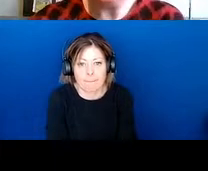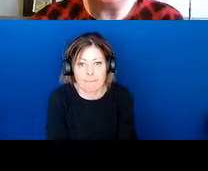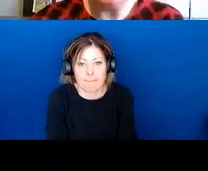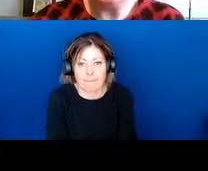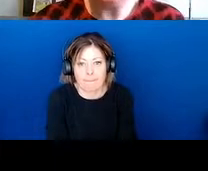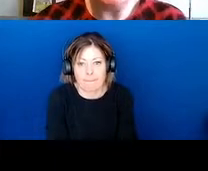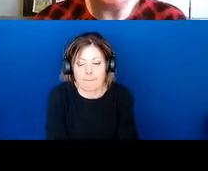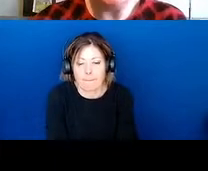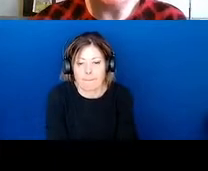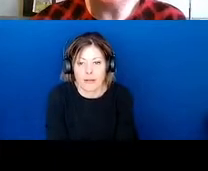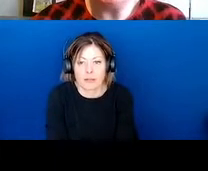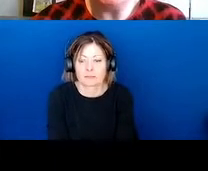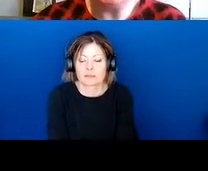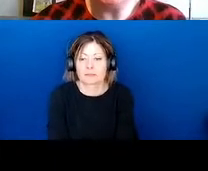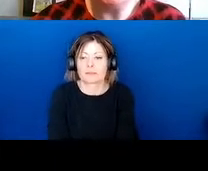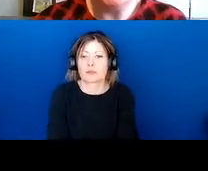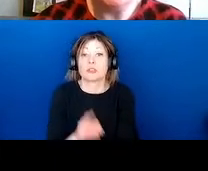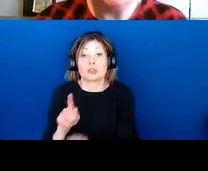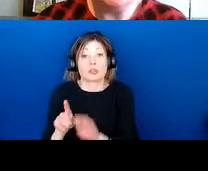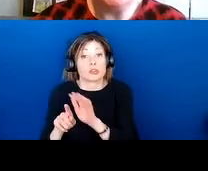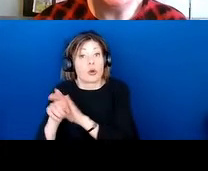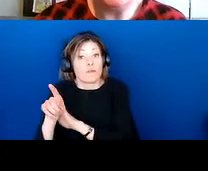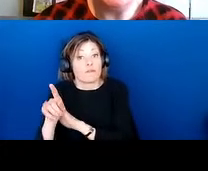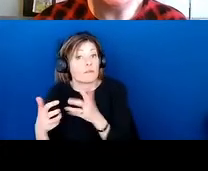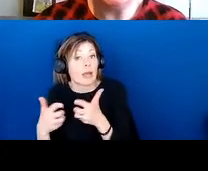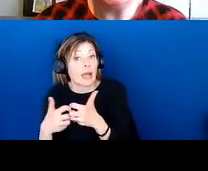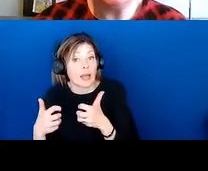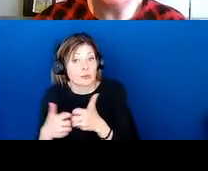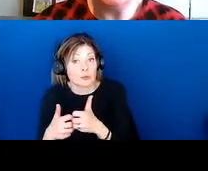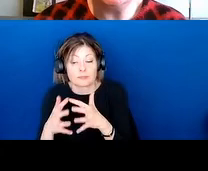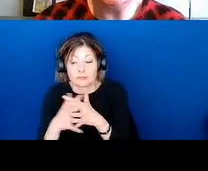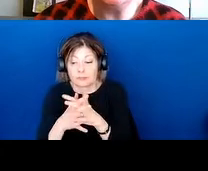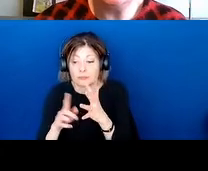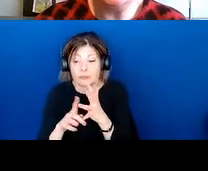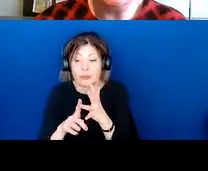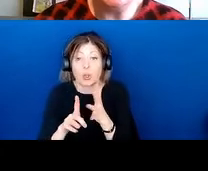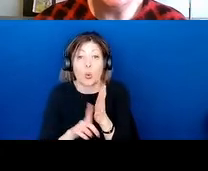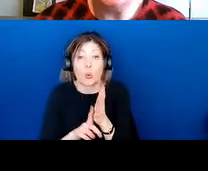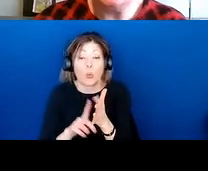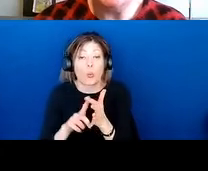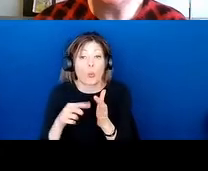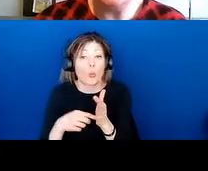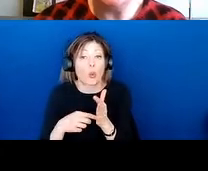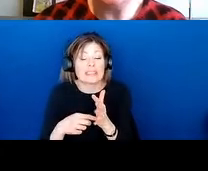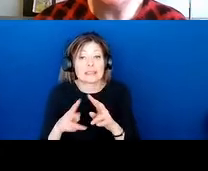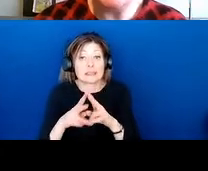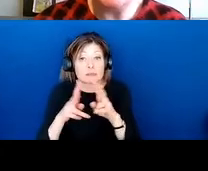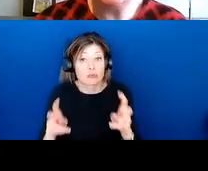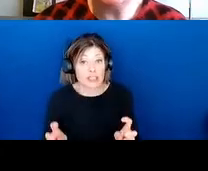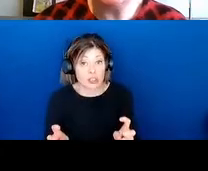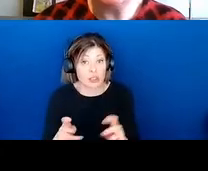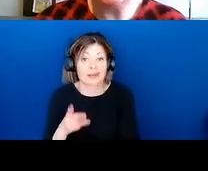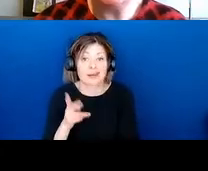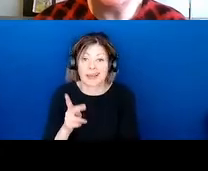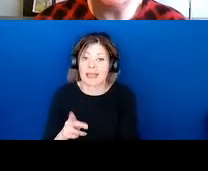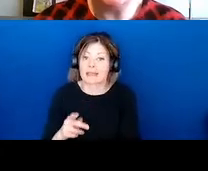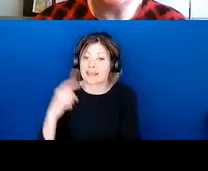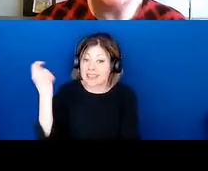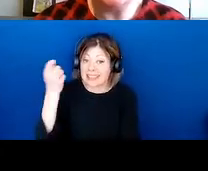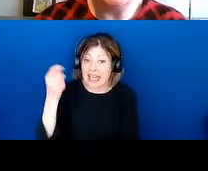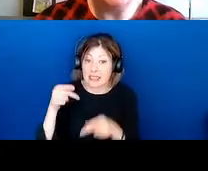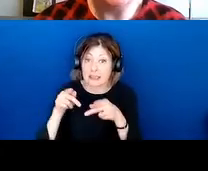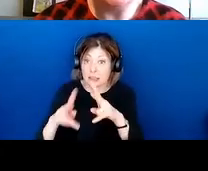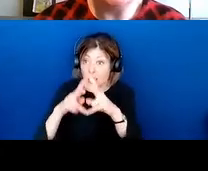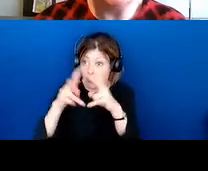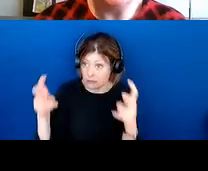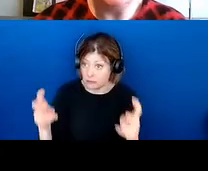We leave Grotto Island by the Woollett Bridge, another Palladian design, named after the 18th century